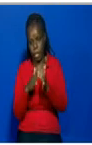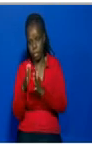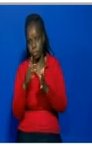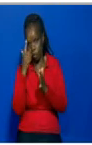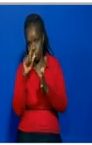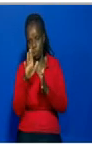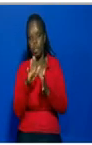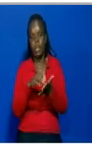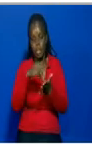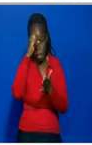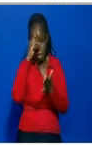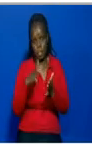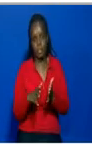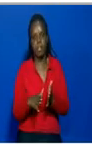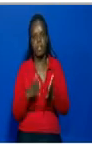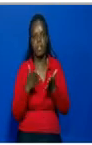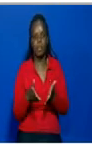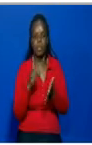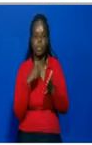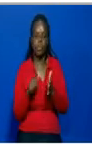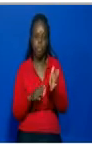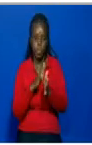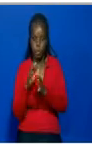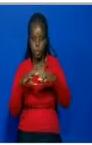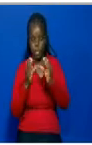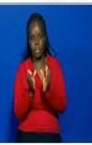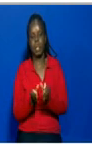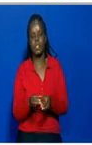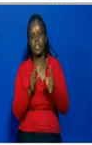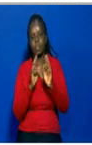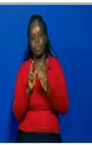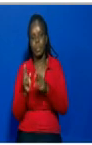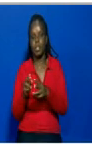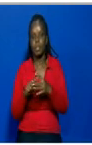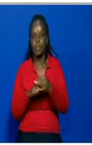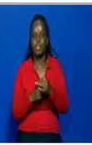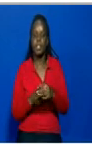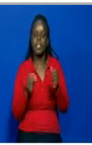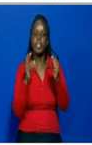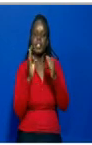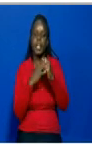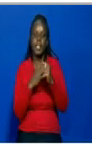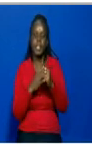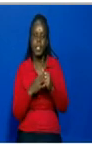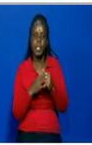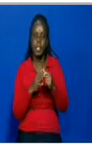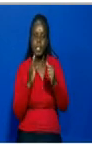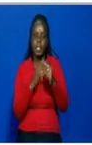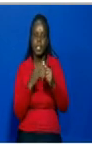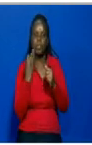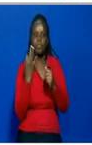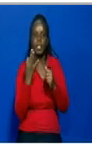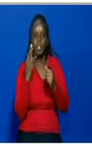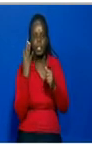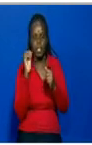of your learner. Now we do go on with classes as usual. We start at 8 a.m. From 8 to 8:30